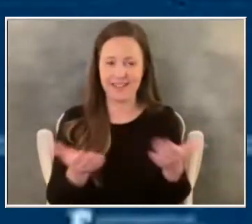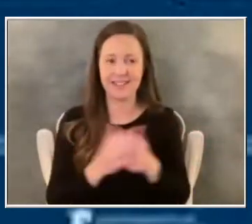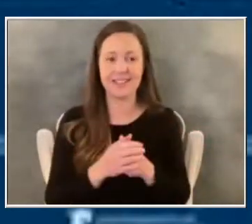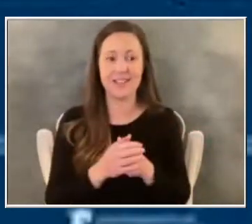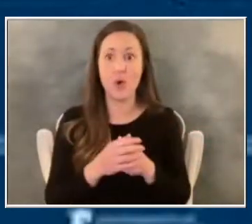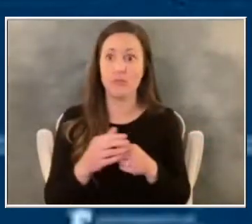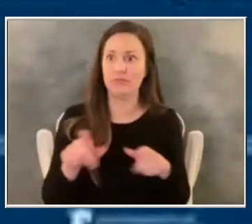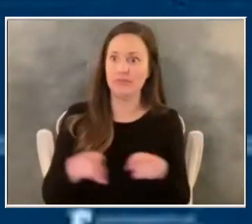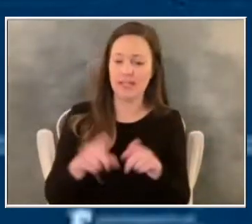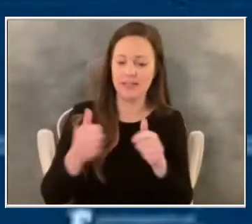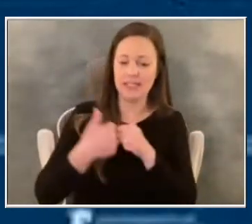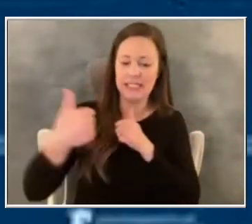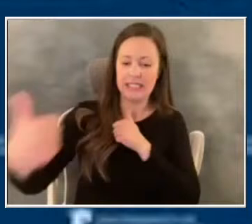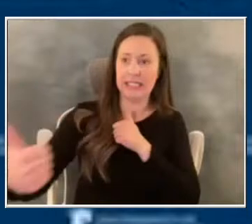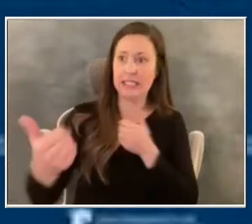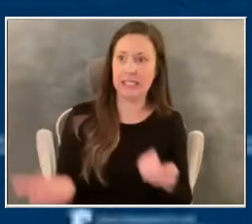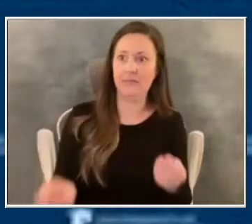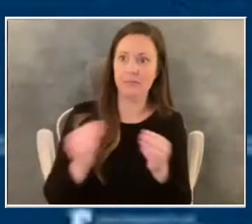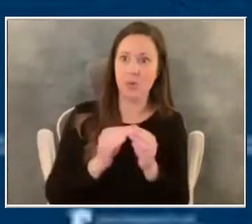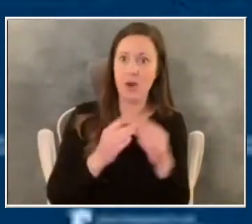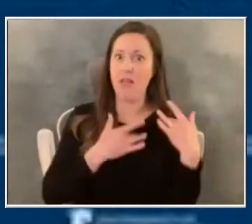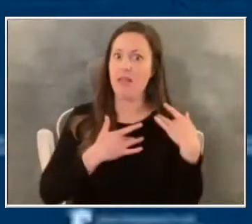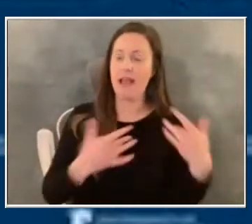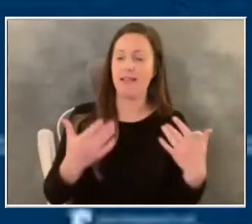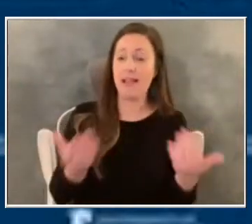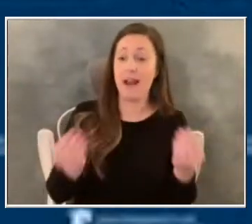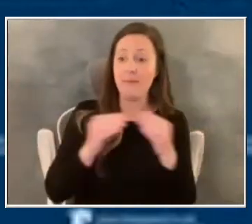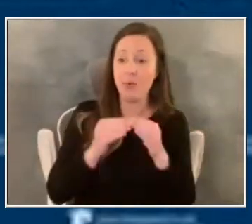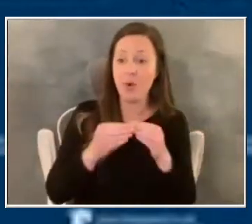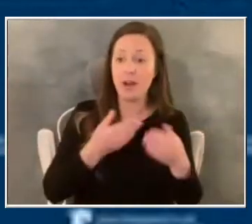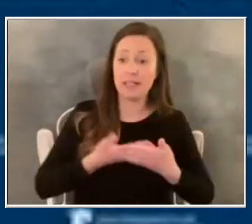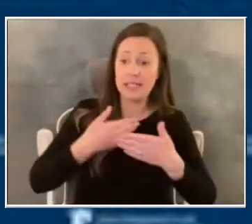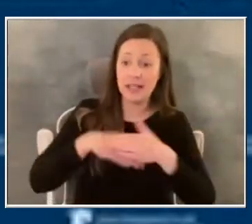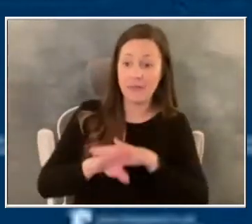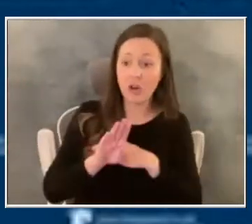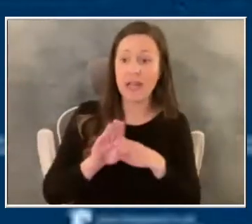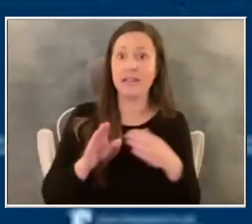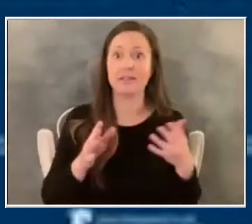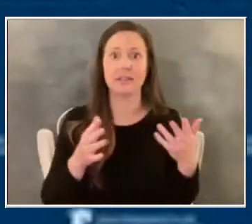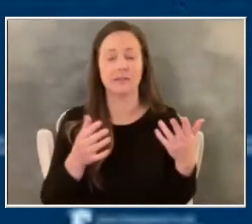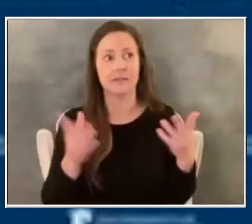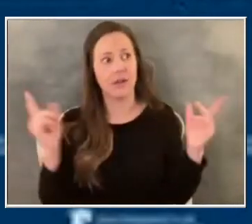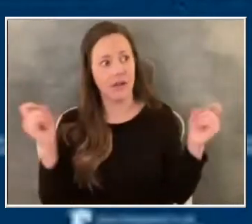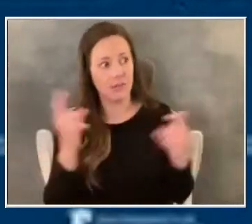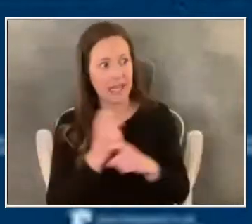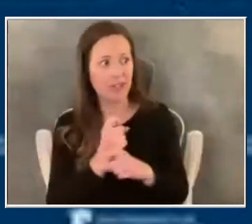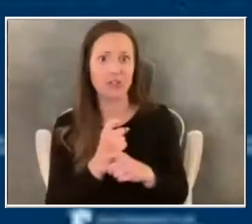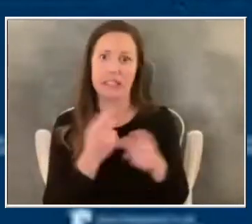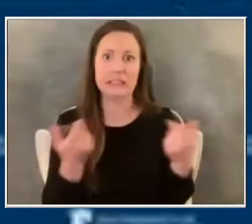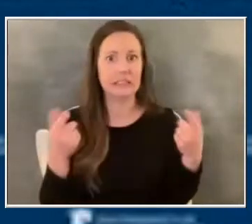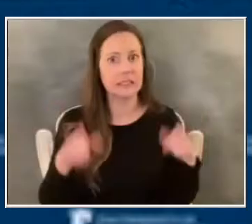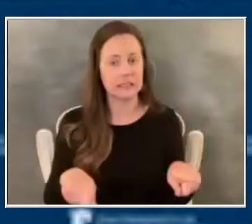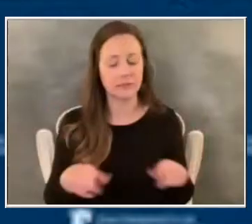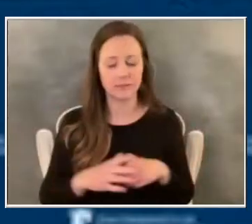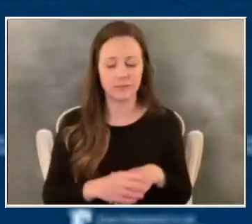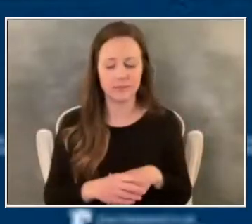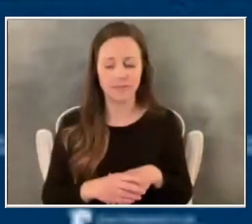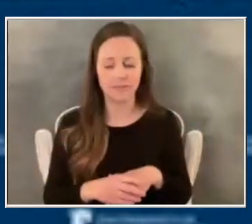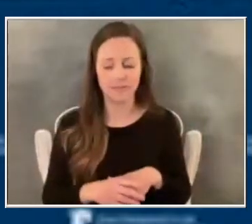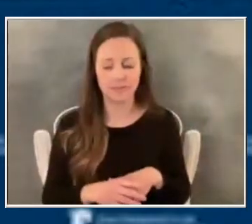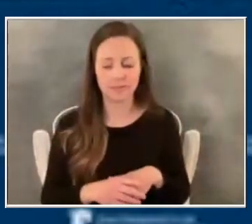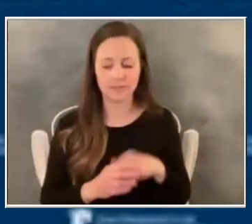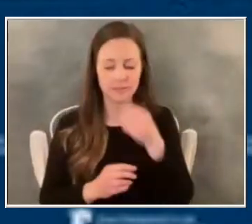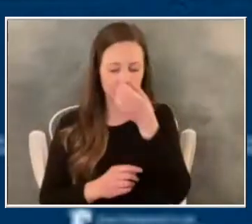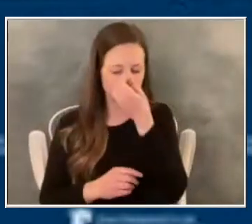increase, the likelihood of more deliveries alongside the roads and whatnot, and complications that can come with that will be increasing.